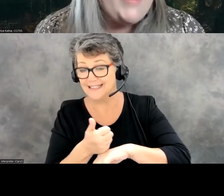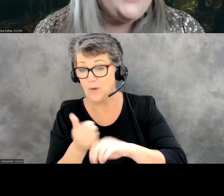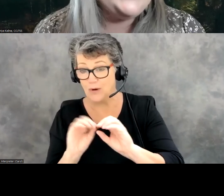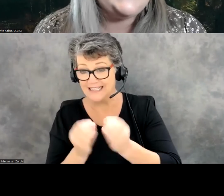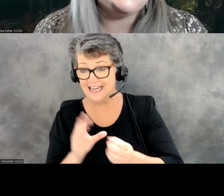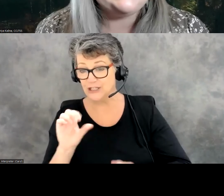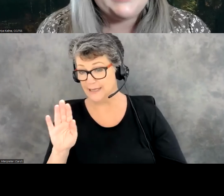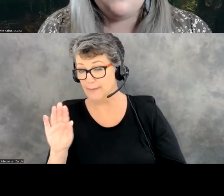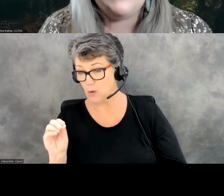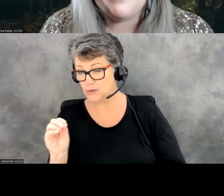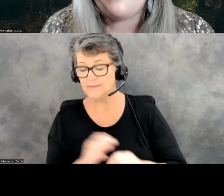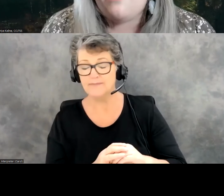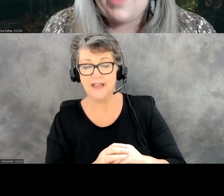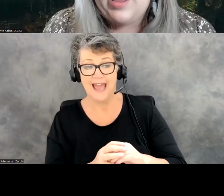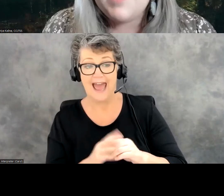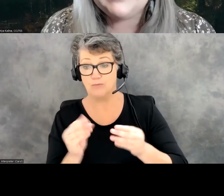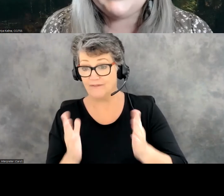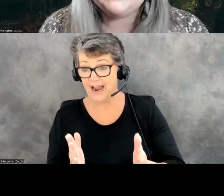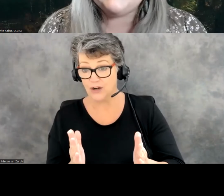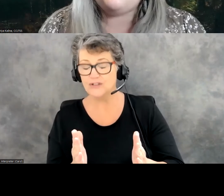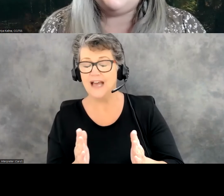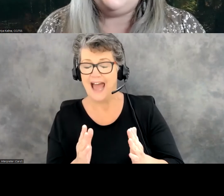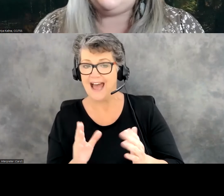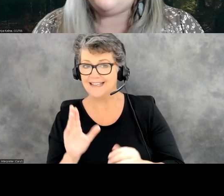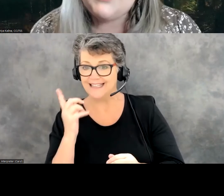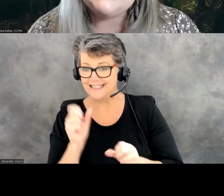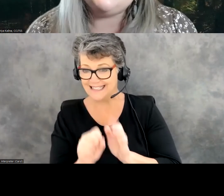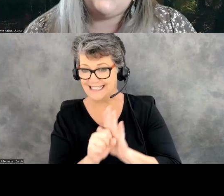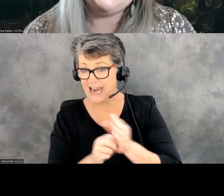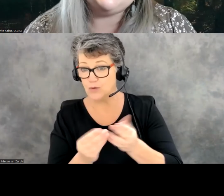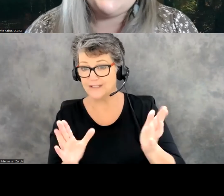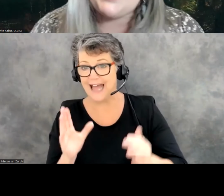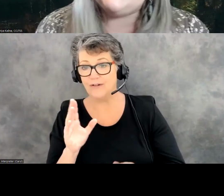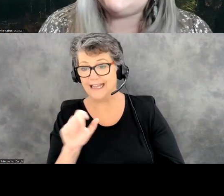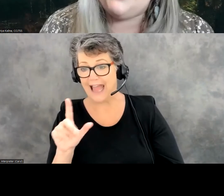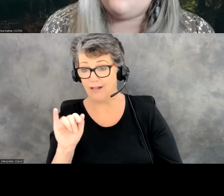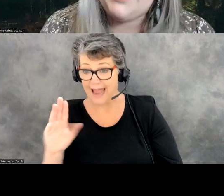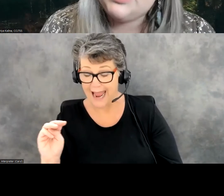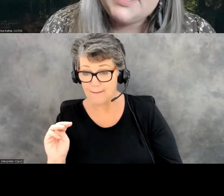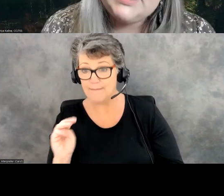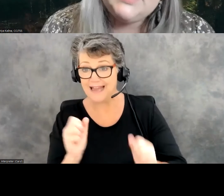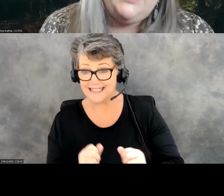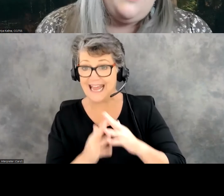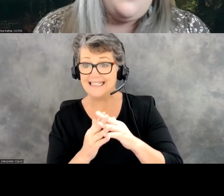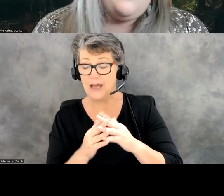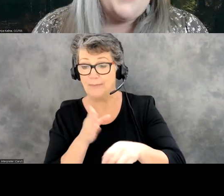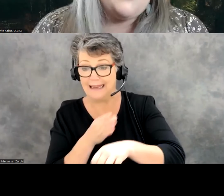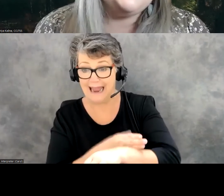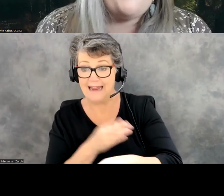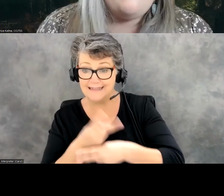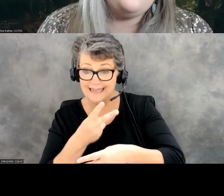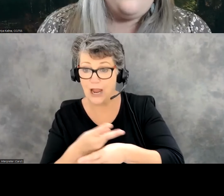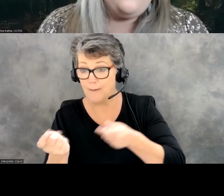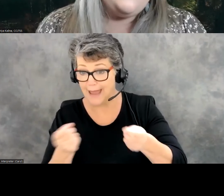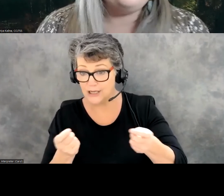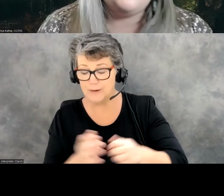and providers as the state rolls out CalAIM and stands up community supports and enhanced care management. And